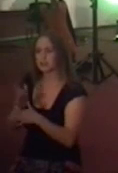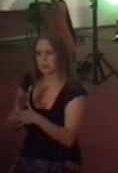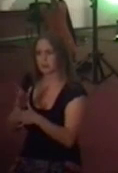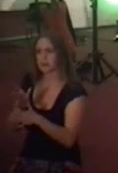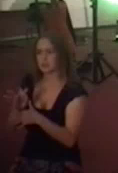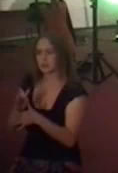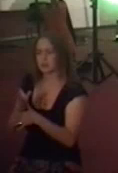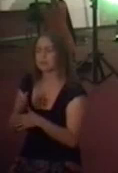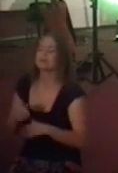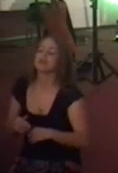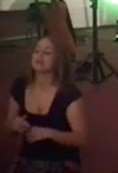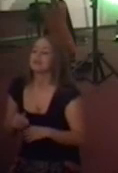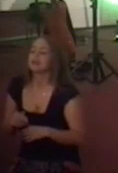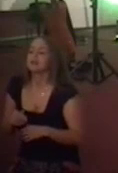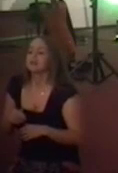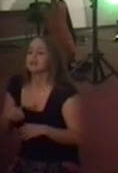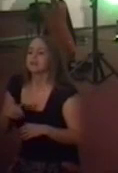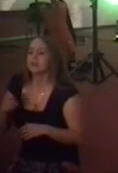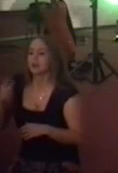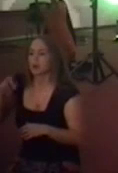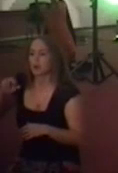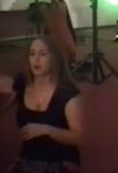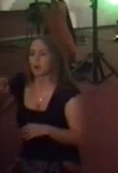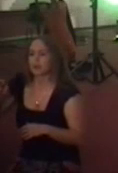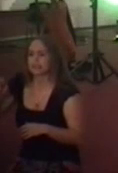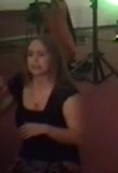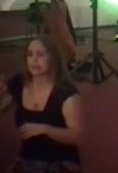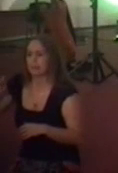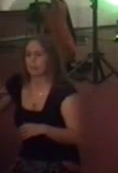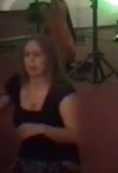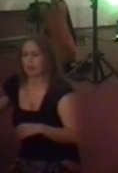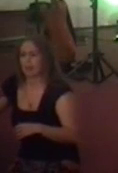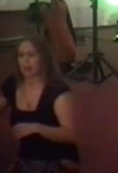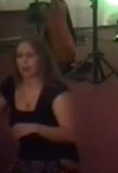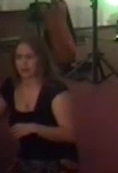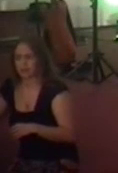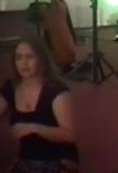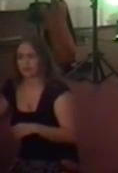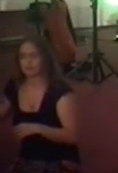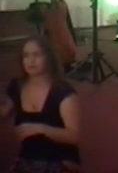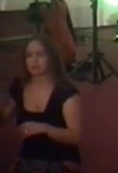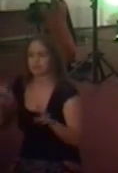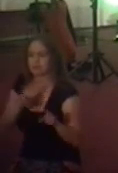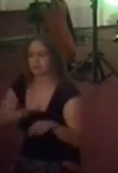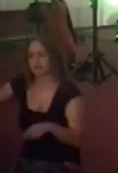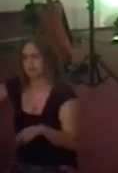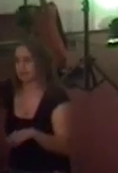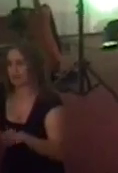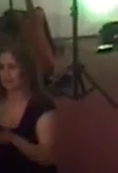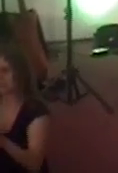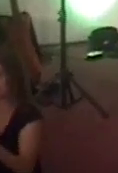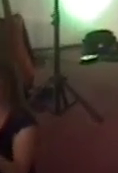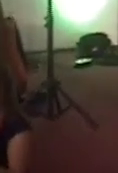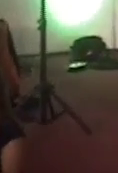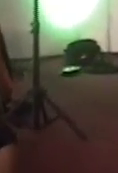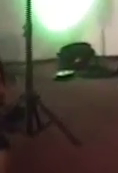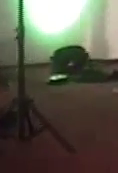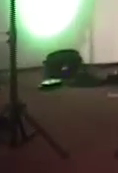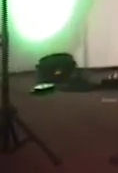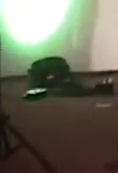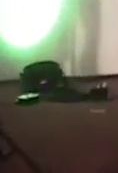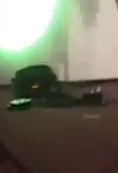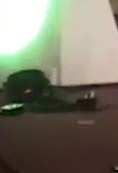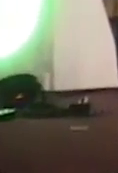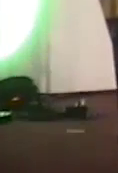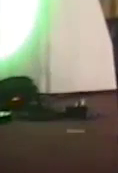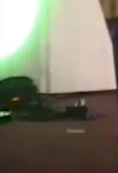Quakertown, and they were grist millers. But they migrated to the central part of Pennsylvania and landed in the center part